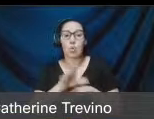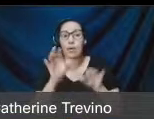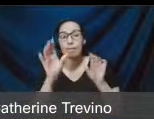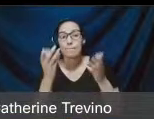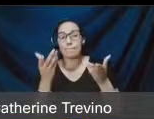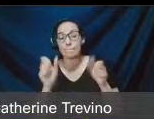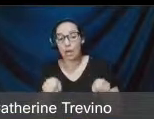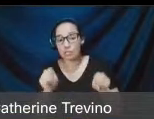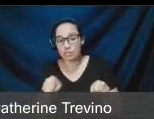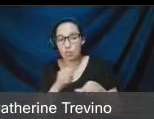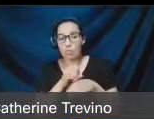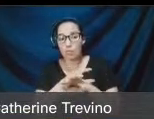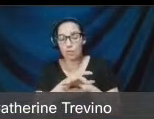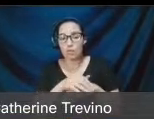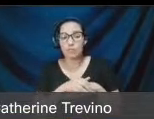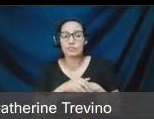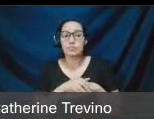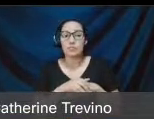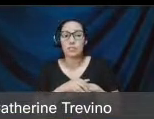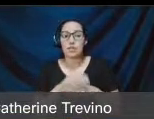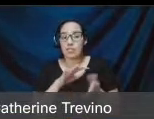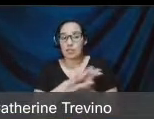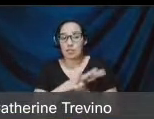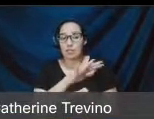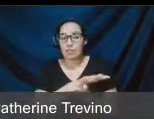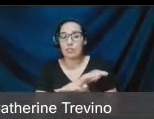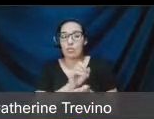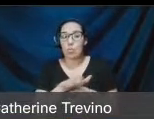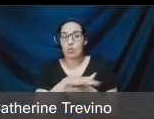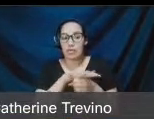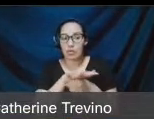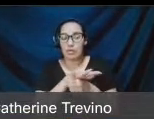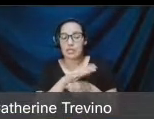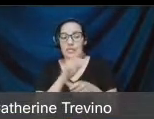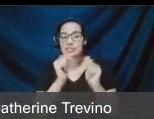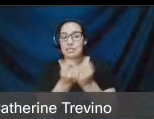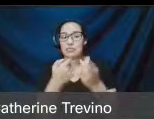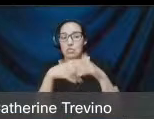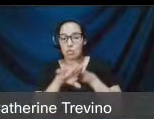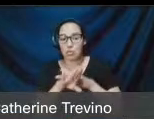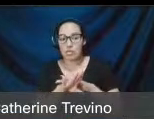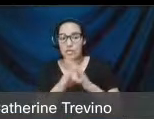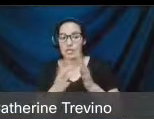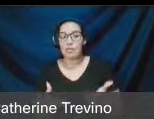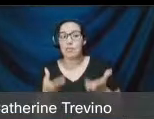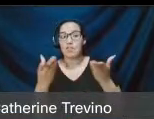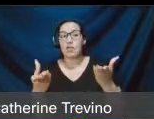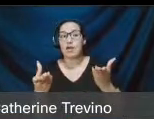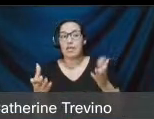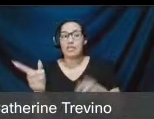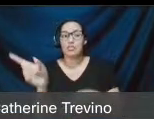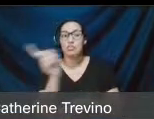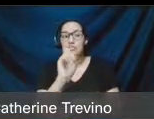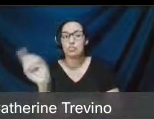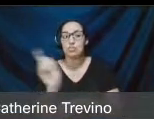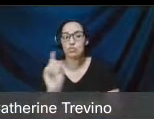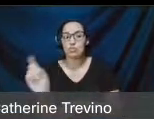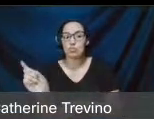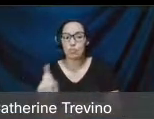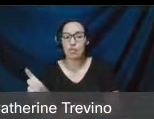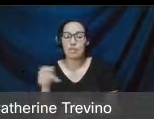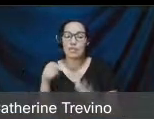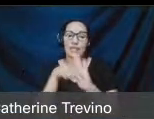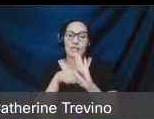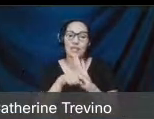site, the teams go in and they apply an electrostatic spray that kills